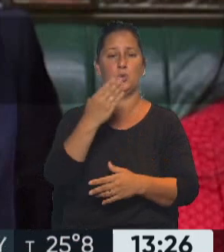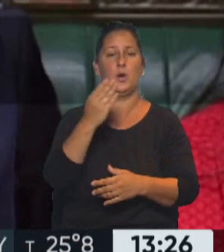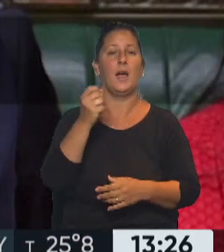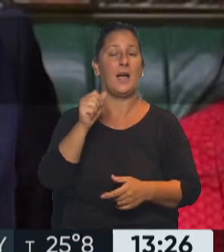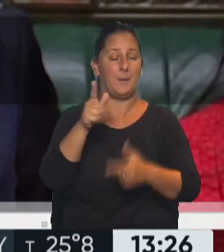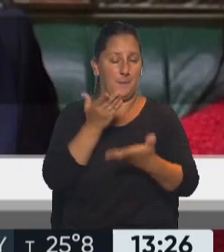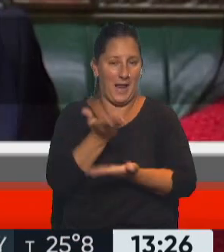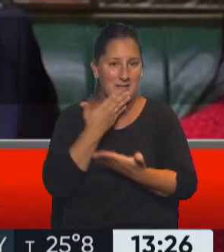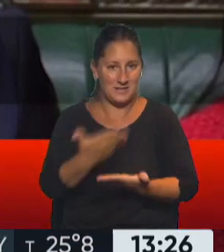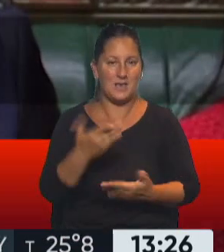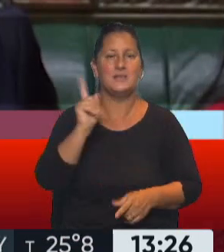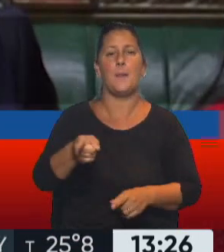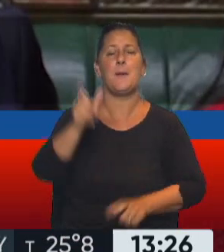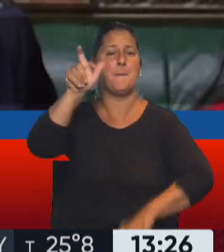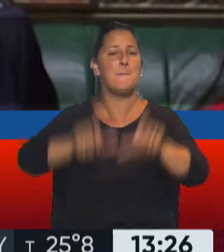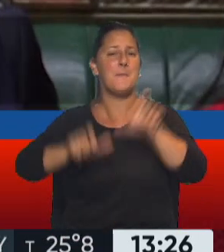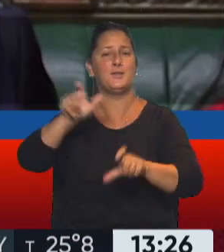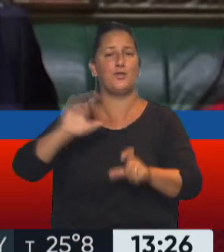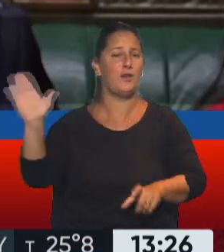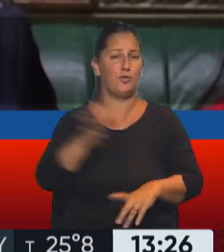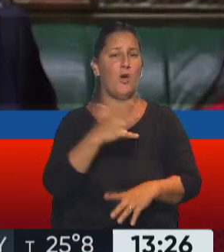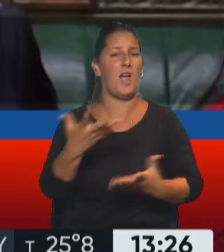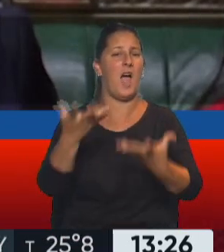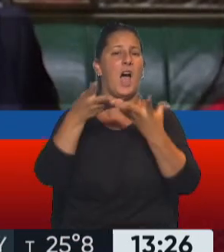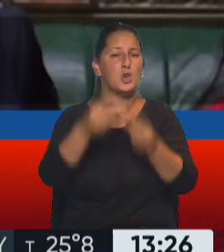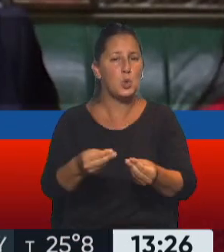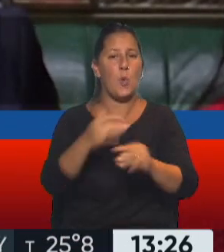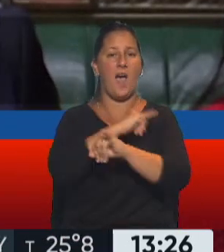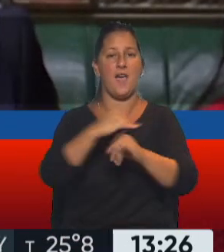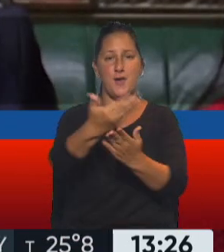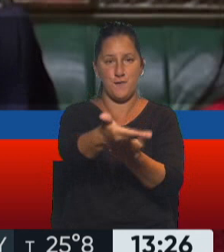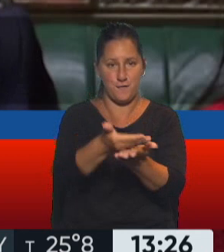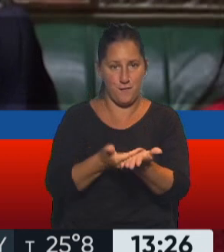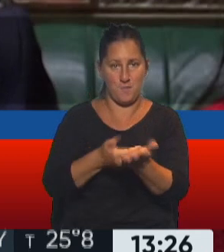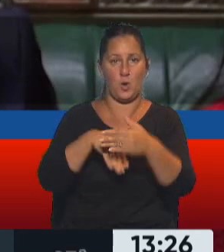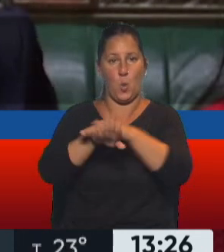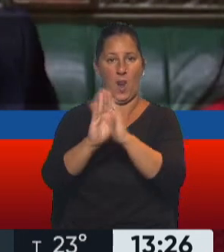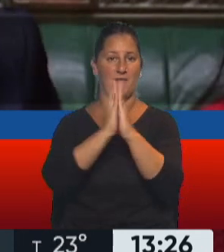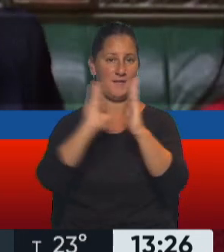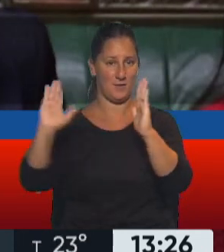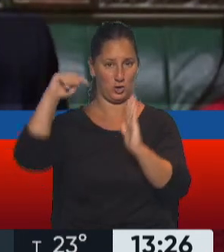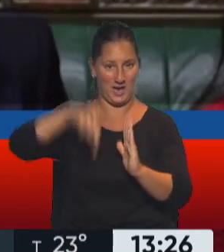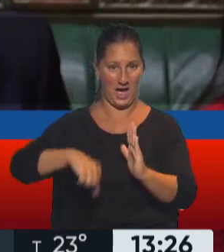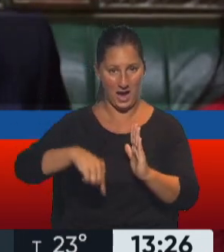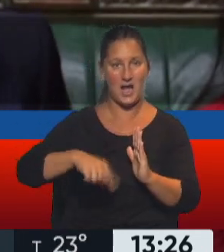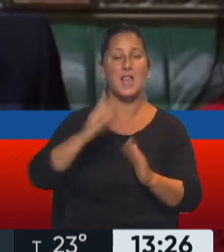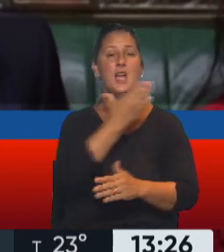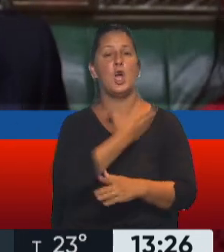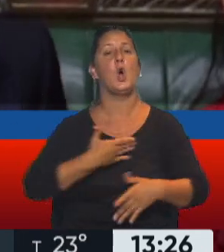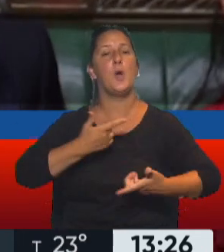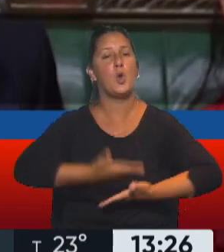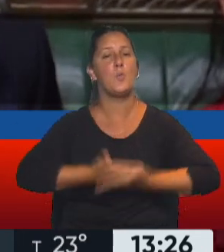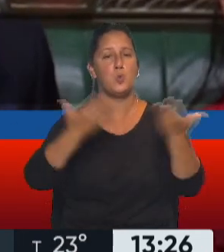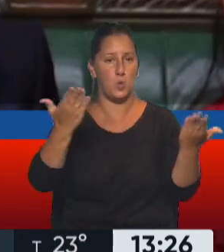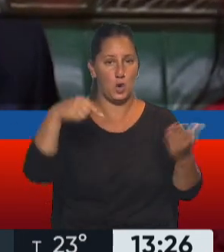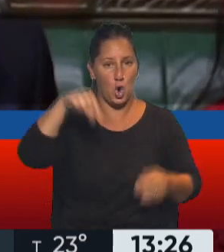and all the people who have contributed to this report, which I have placed in the library of this House and which the government has published in full today